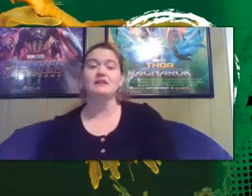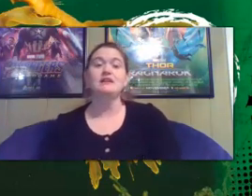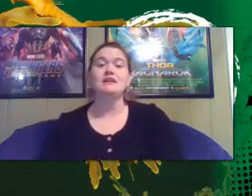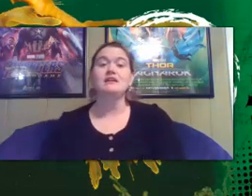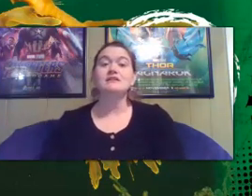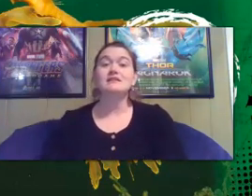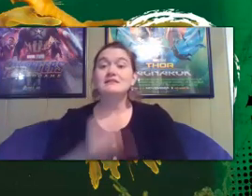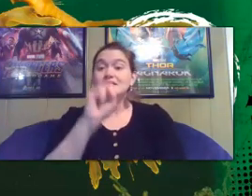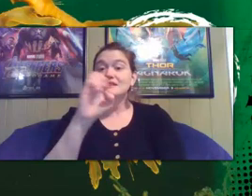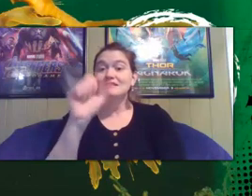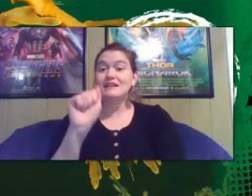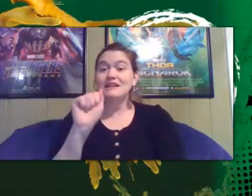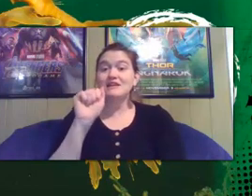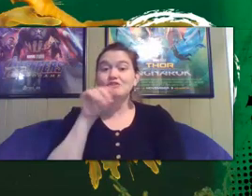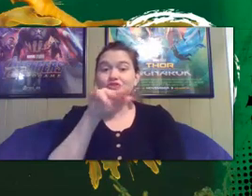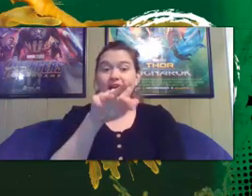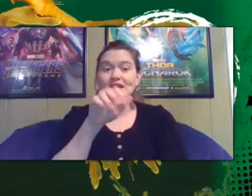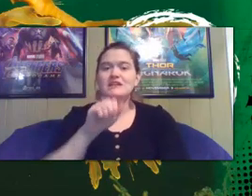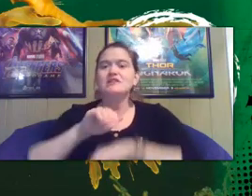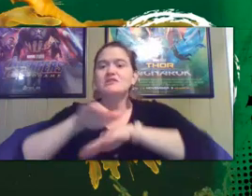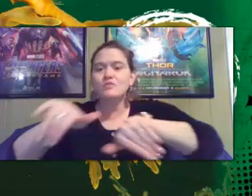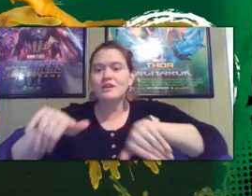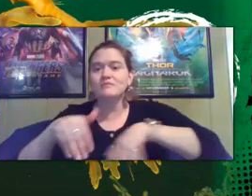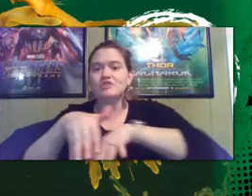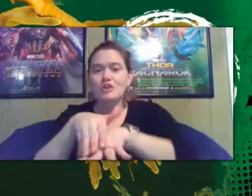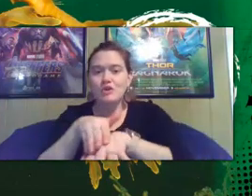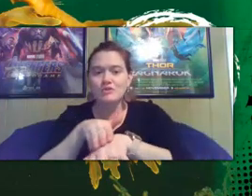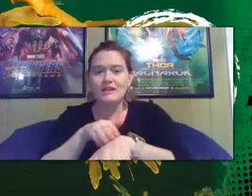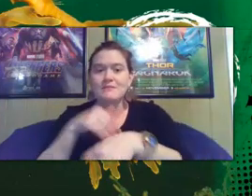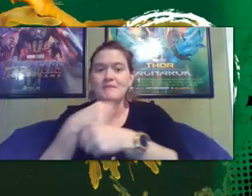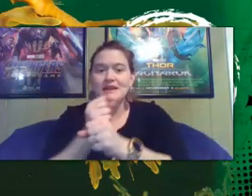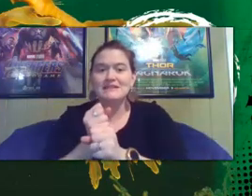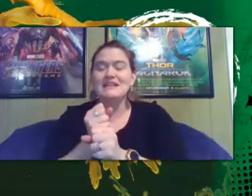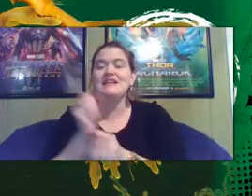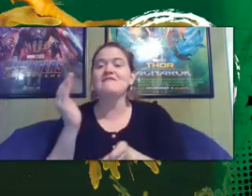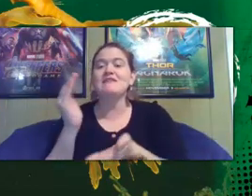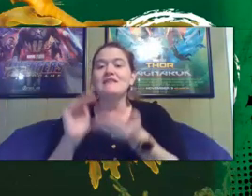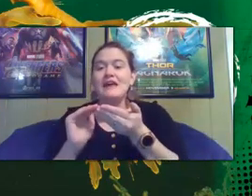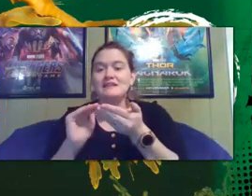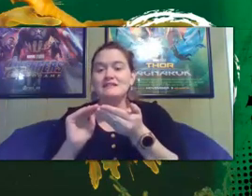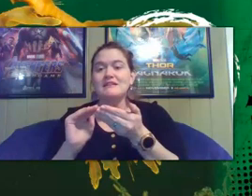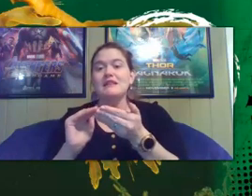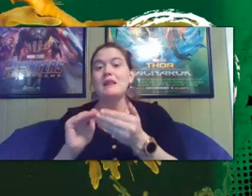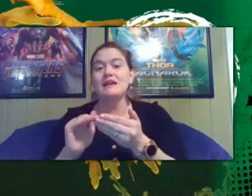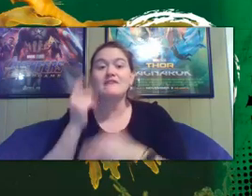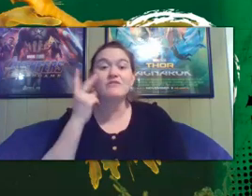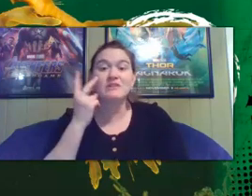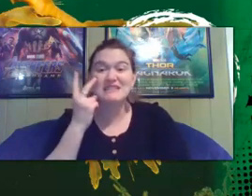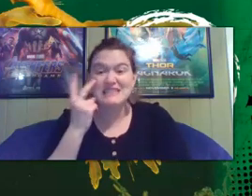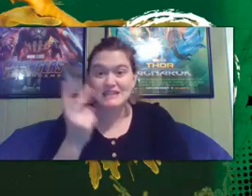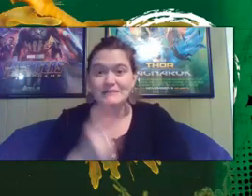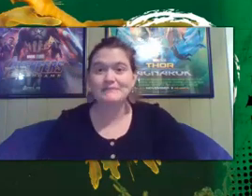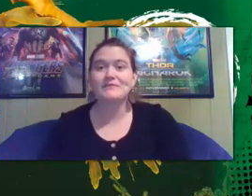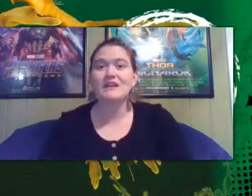seaweed. The sea dragon swims slowly. It makes it even less likely for